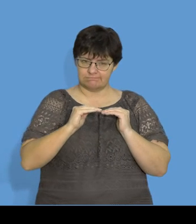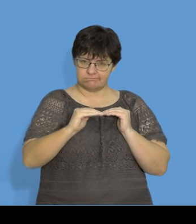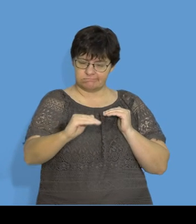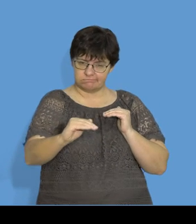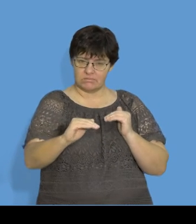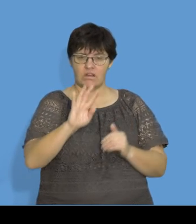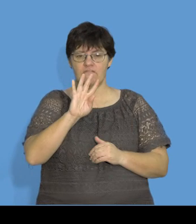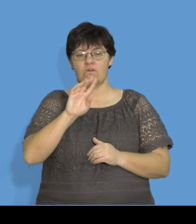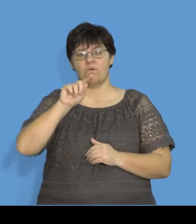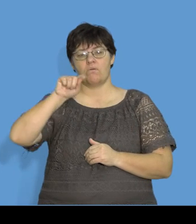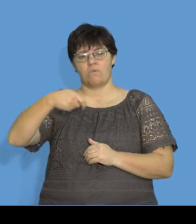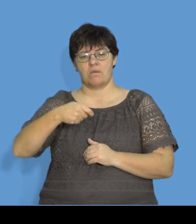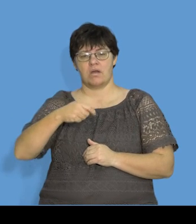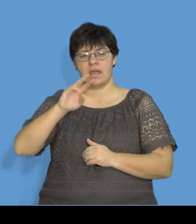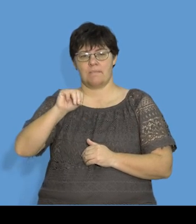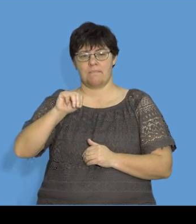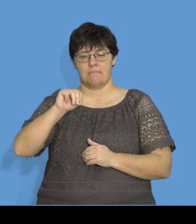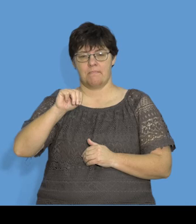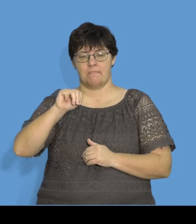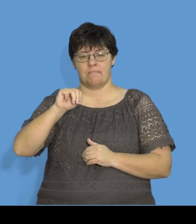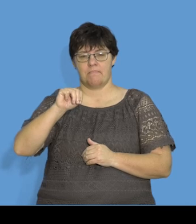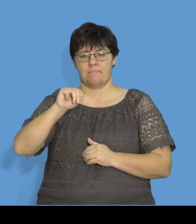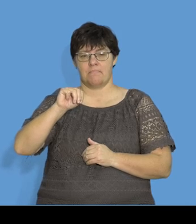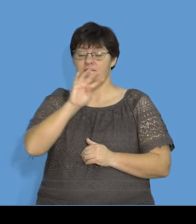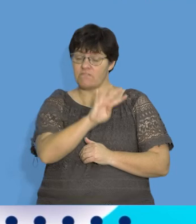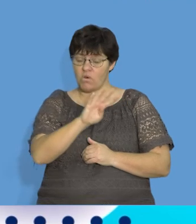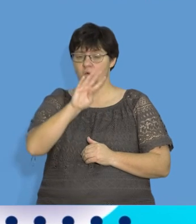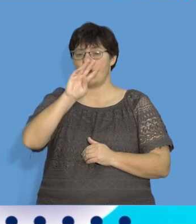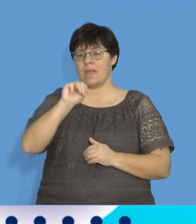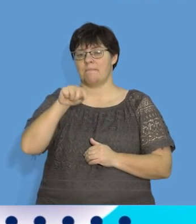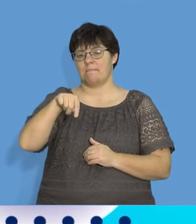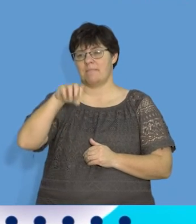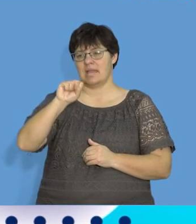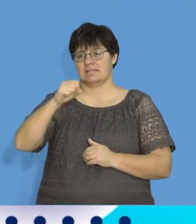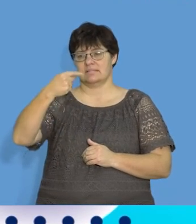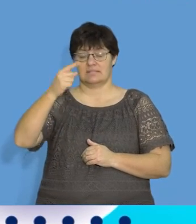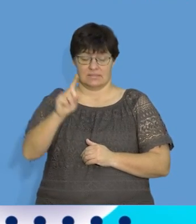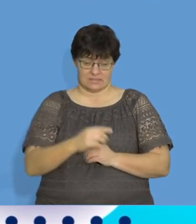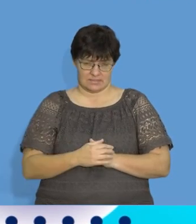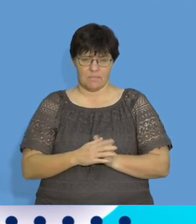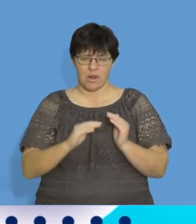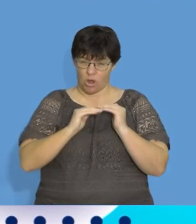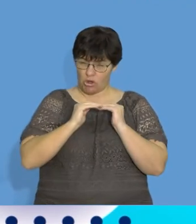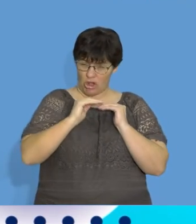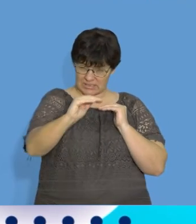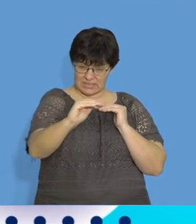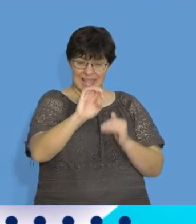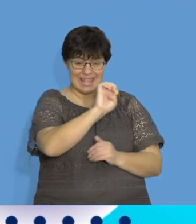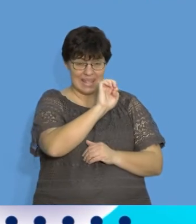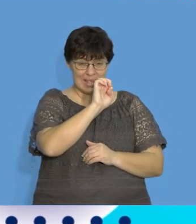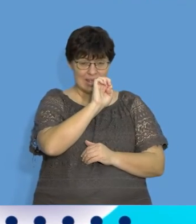speed of 4. On this note, we're only going to be working with constant speeds when it comes to kinetic